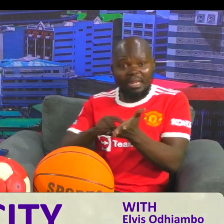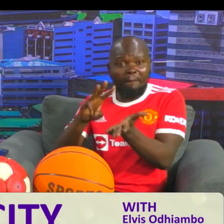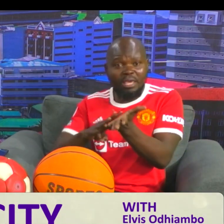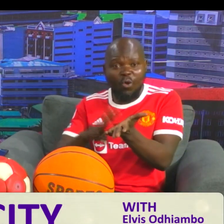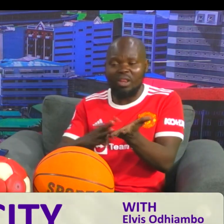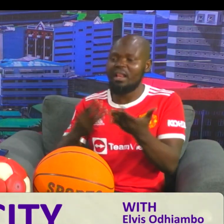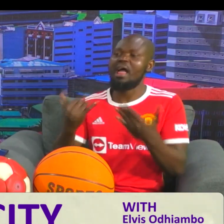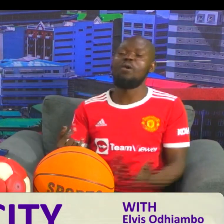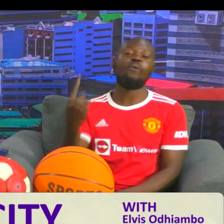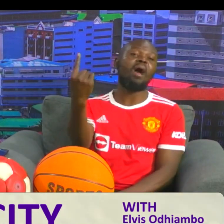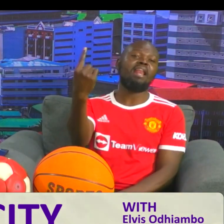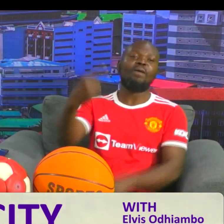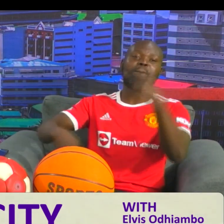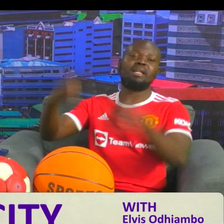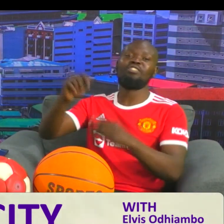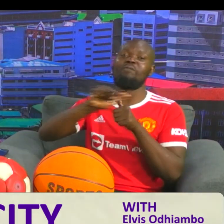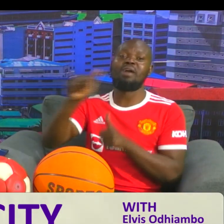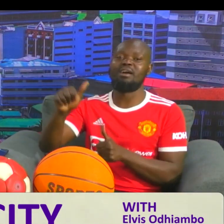Wazito right now Right. are very lucky